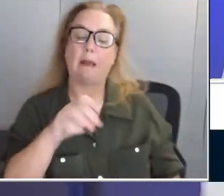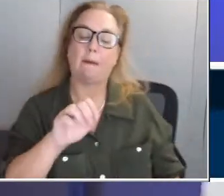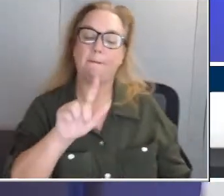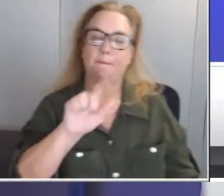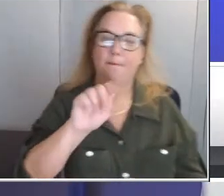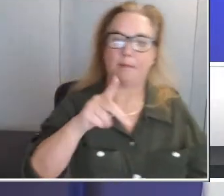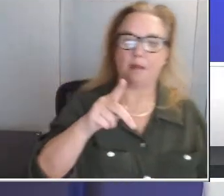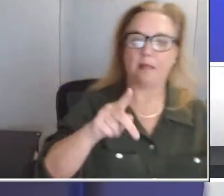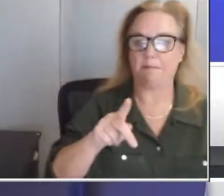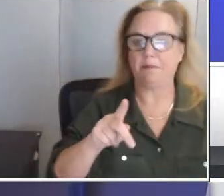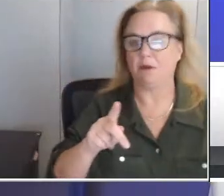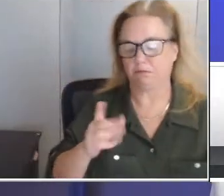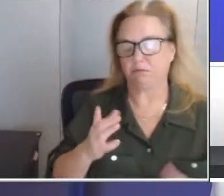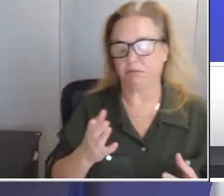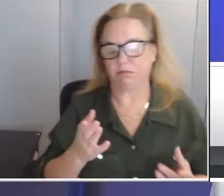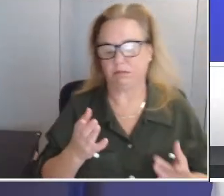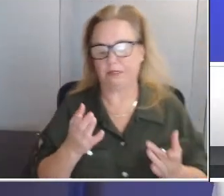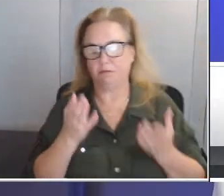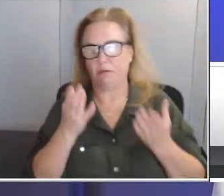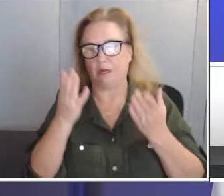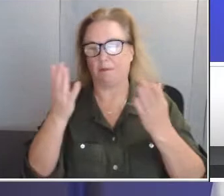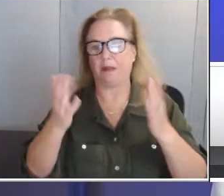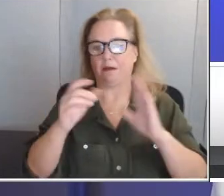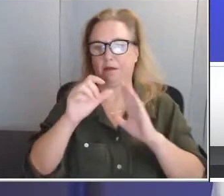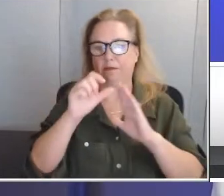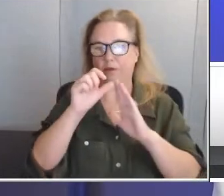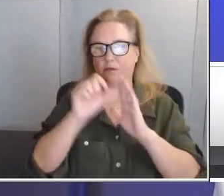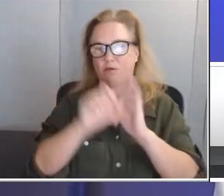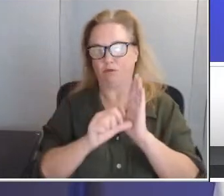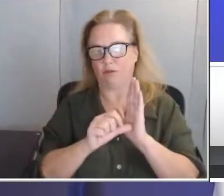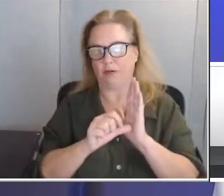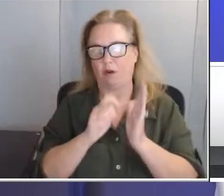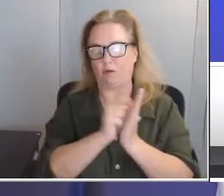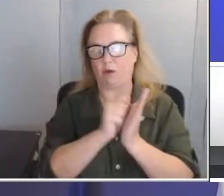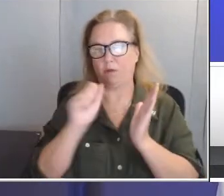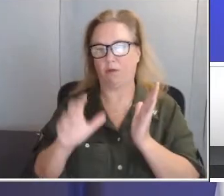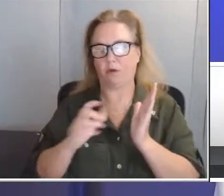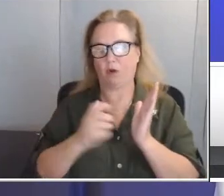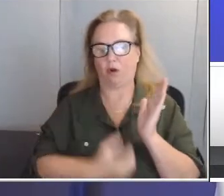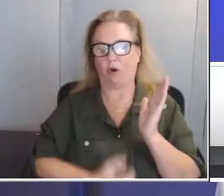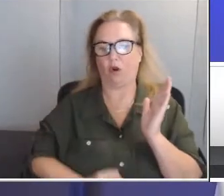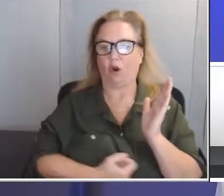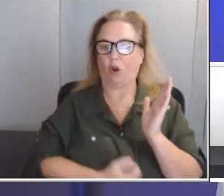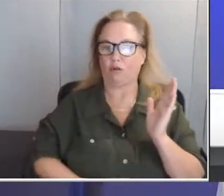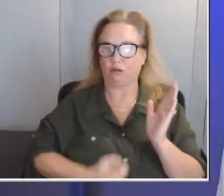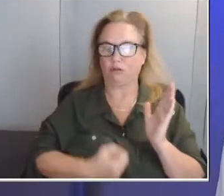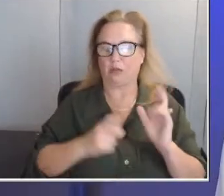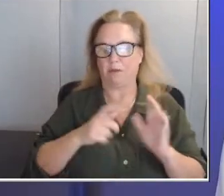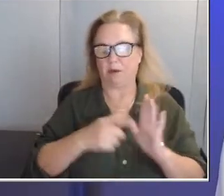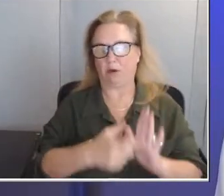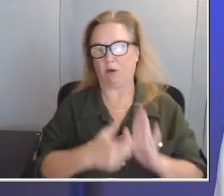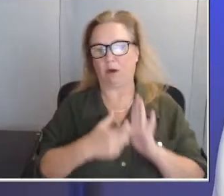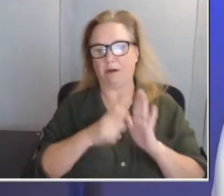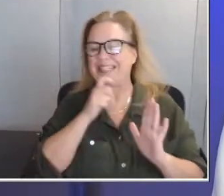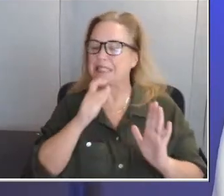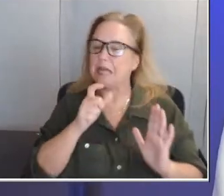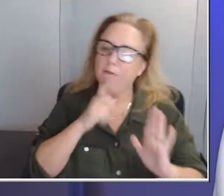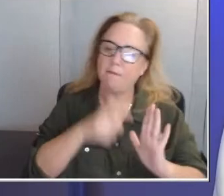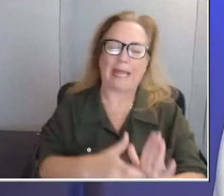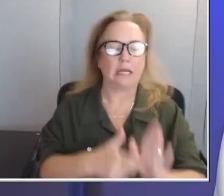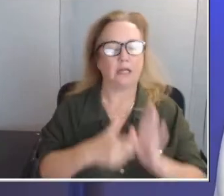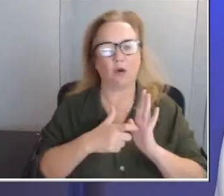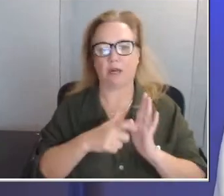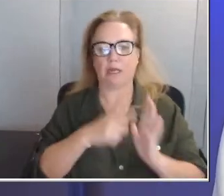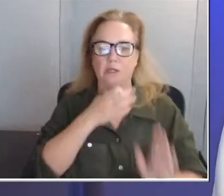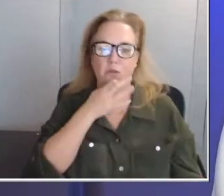patient to have the gallbladder taken out. At least a surveillance ultrasound would be required. It's not mandatory as soon as we see